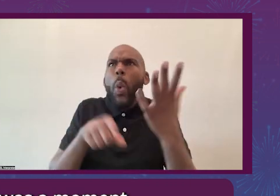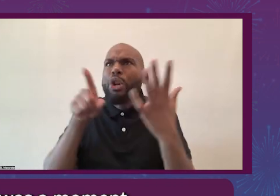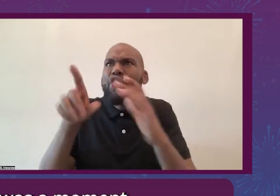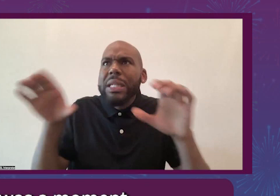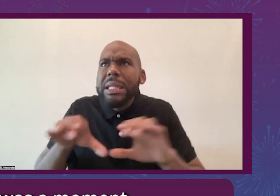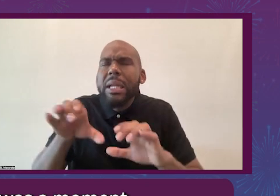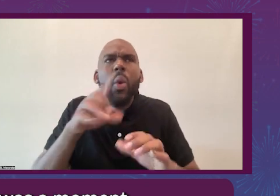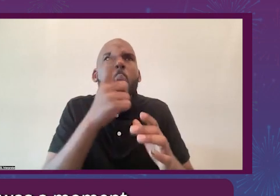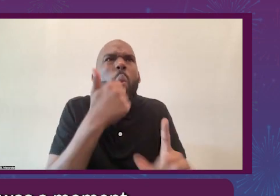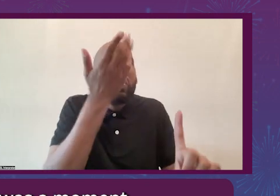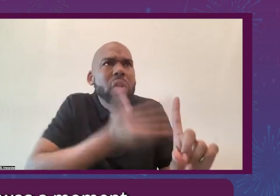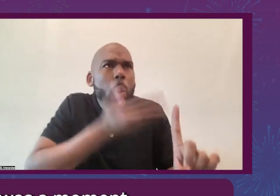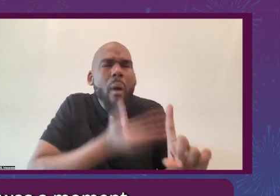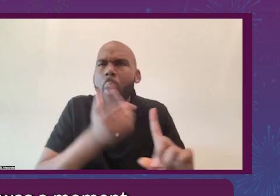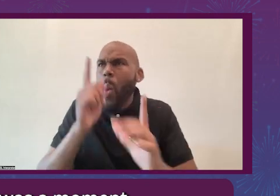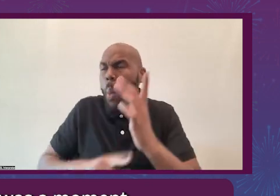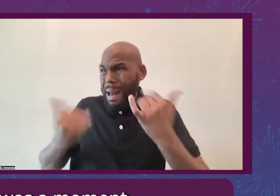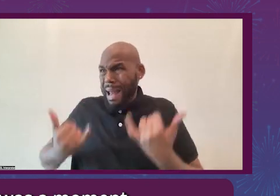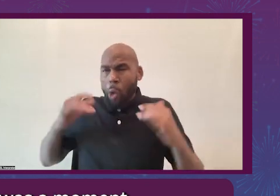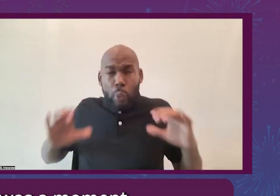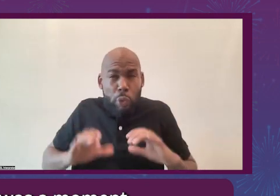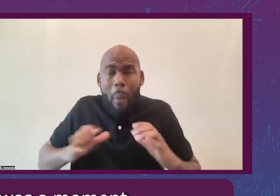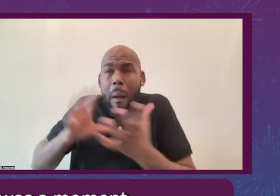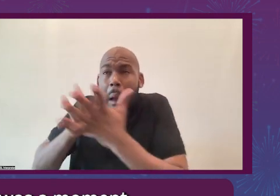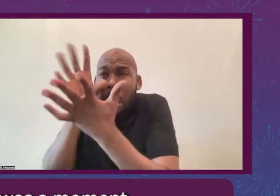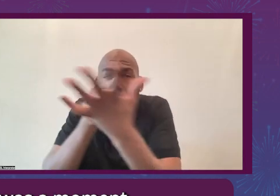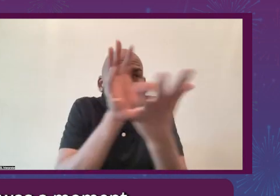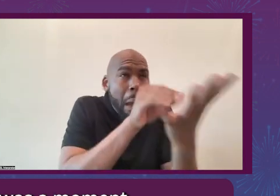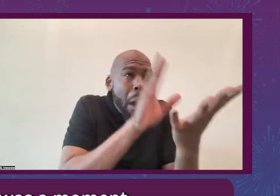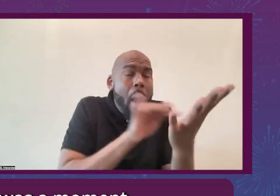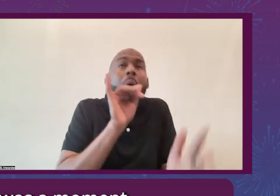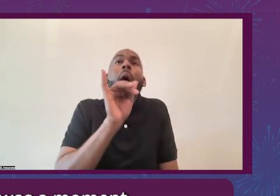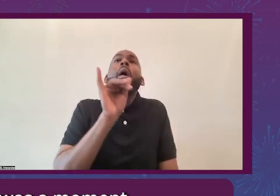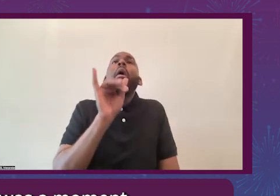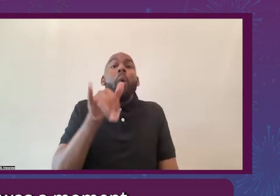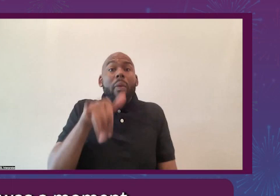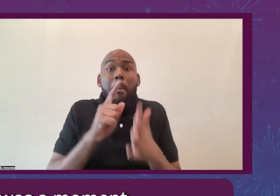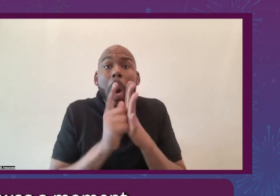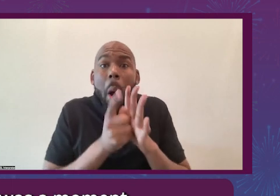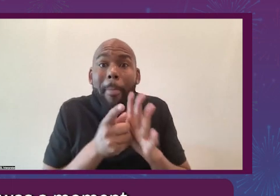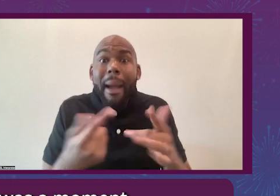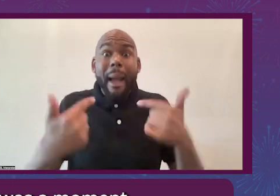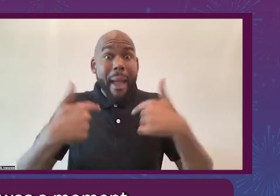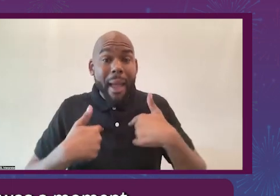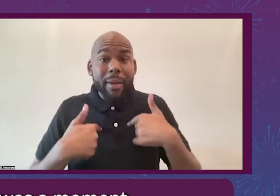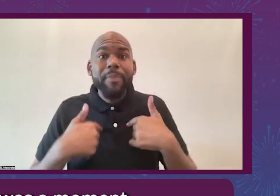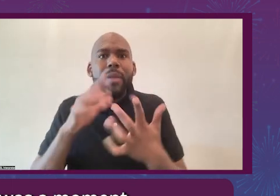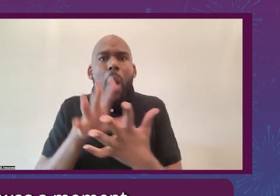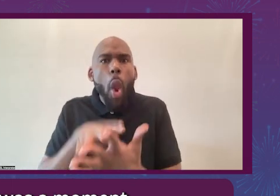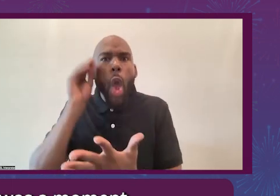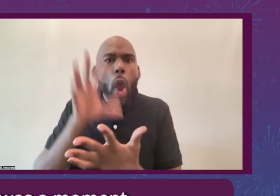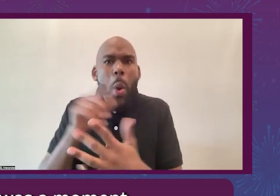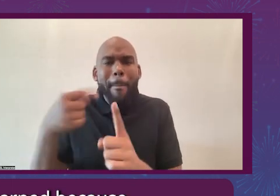was doing now. And it was a moment where I was learning about